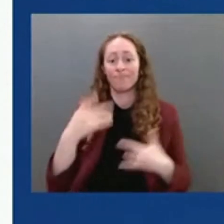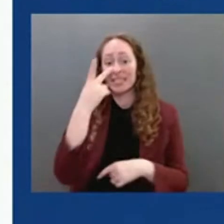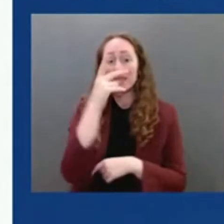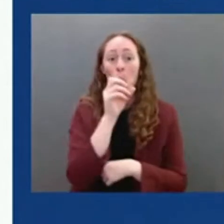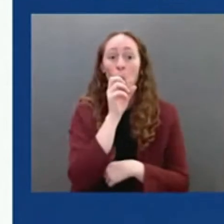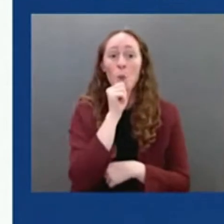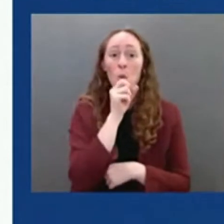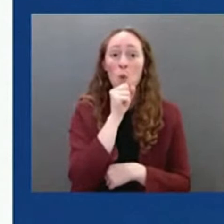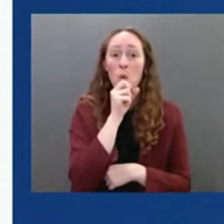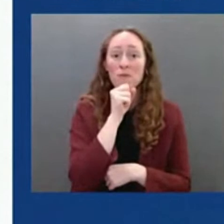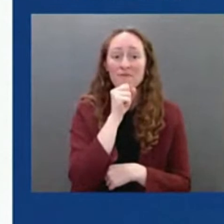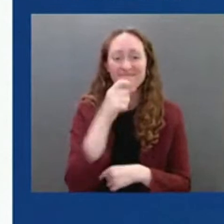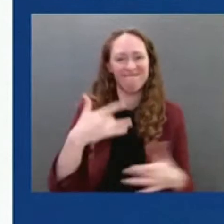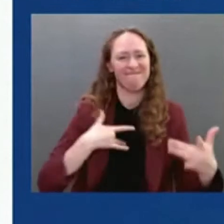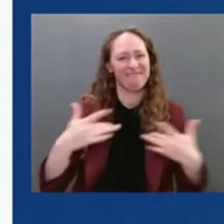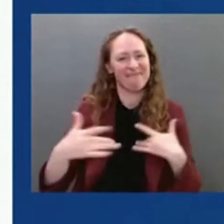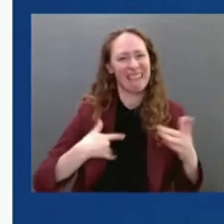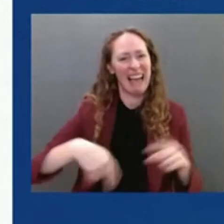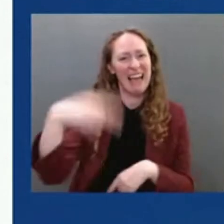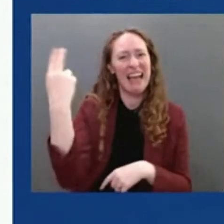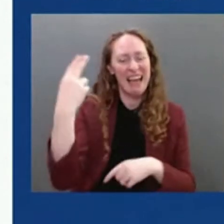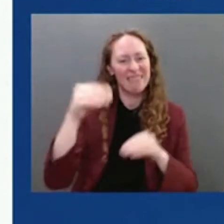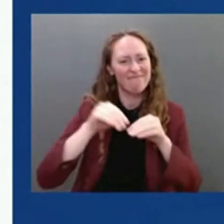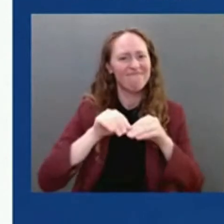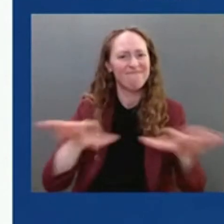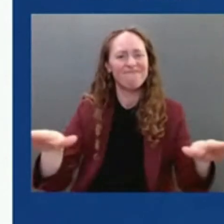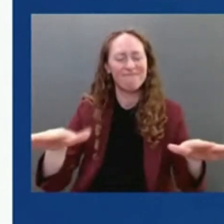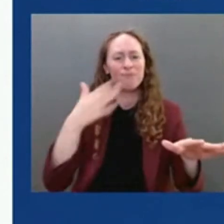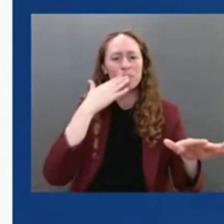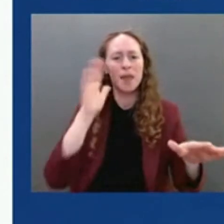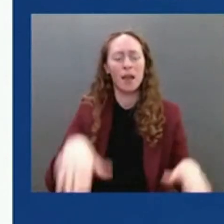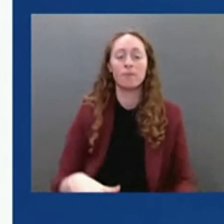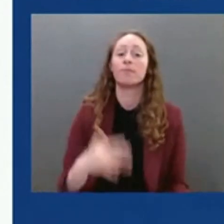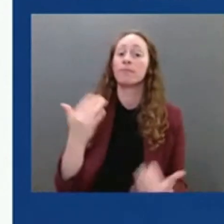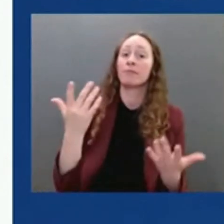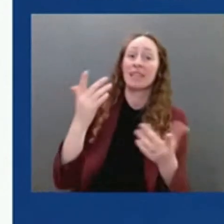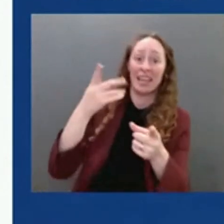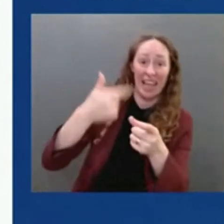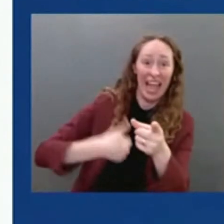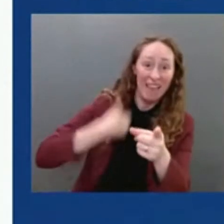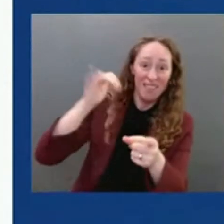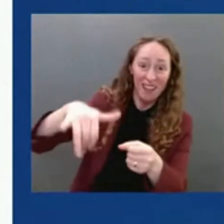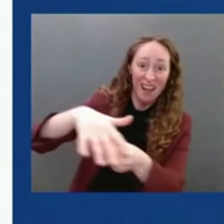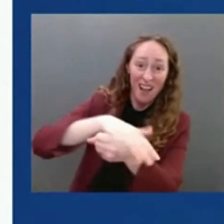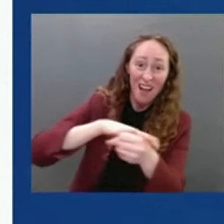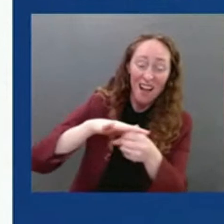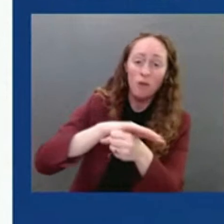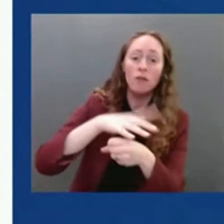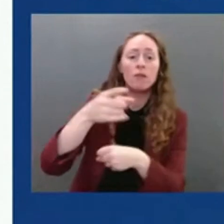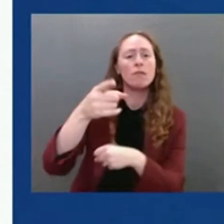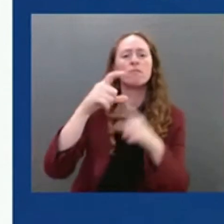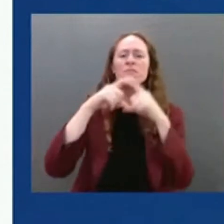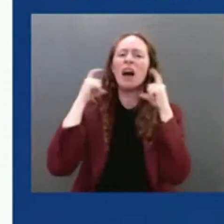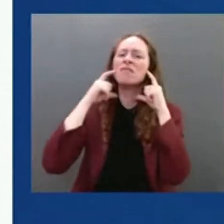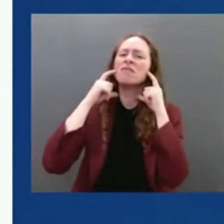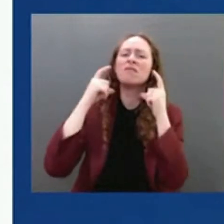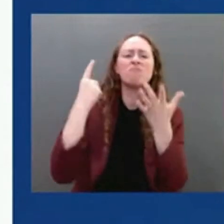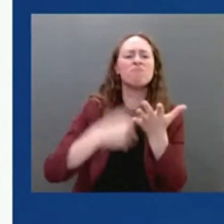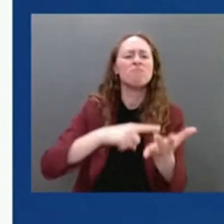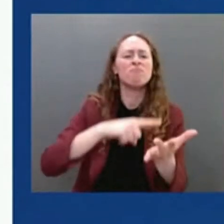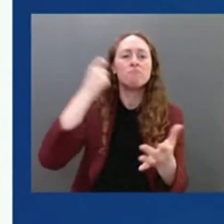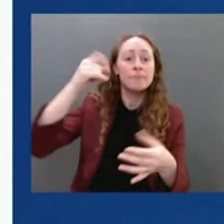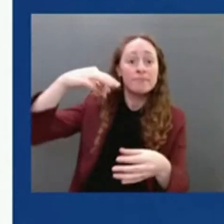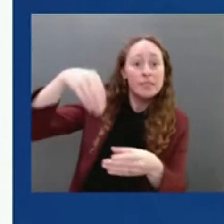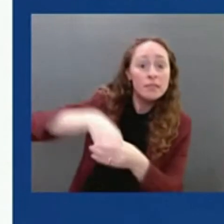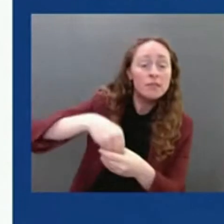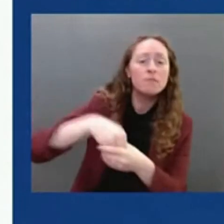recommends masking policies and that individuals wear a mask in indoor public settings to protect themselves against infection. We